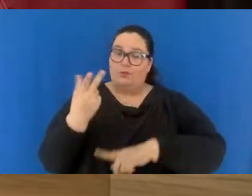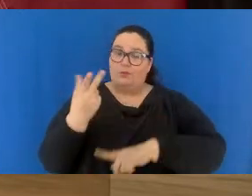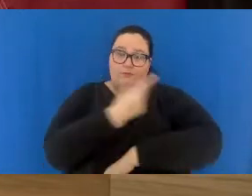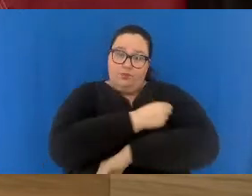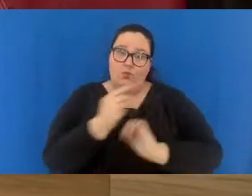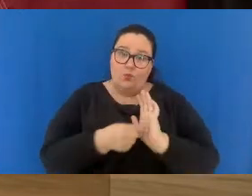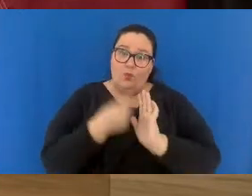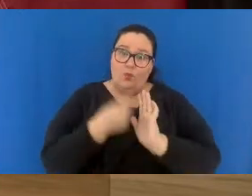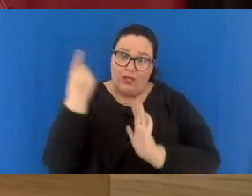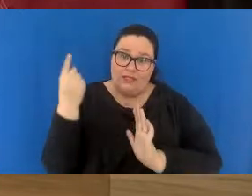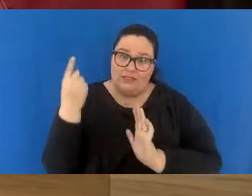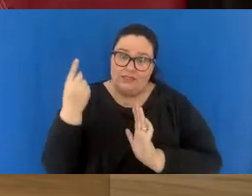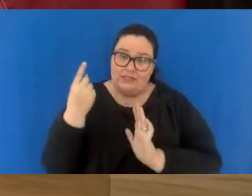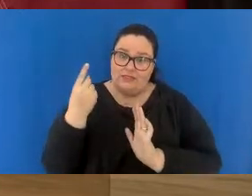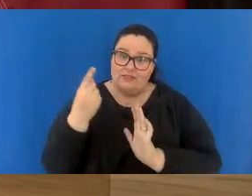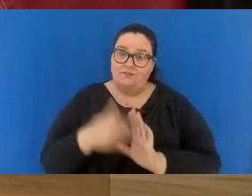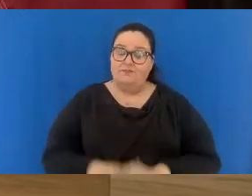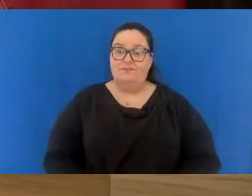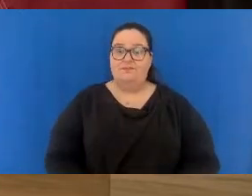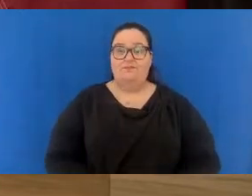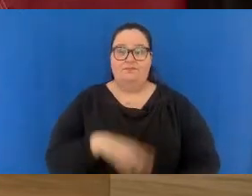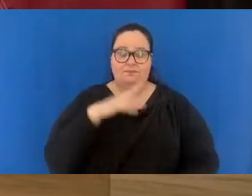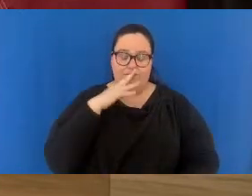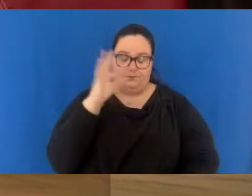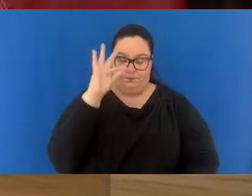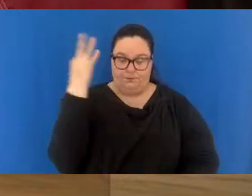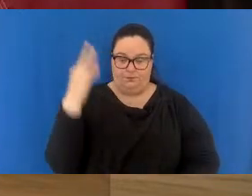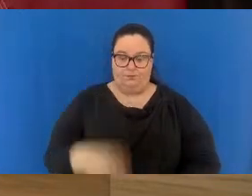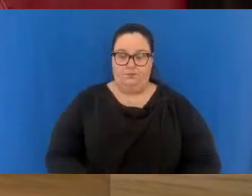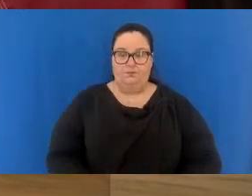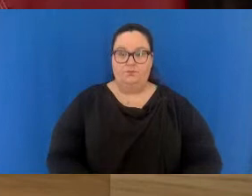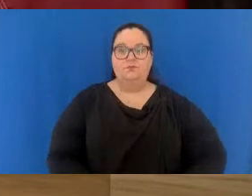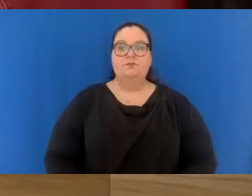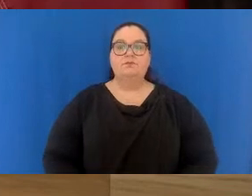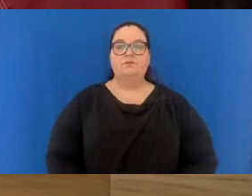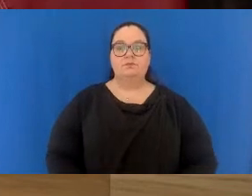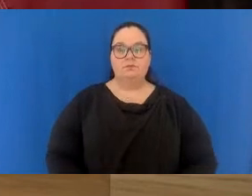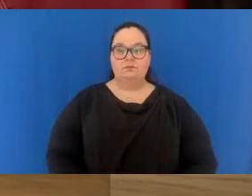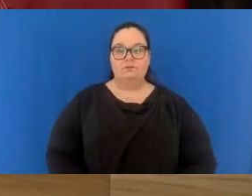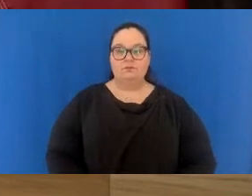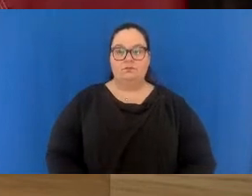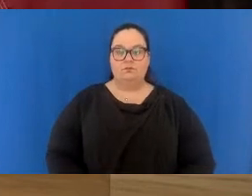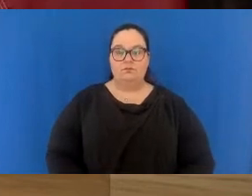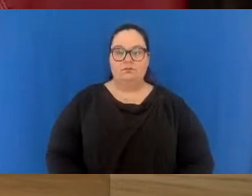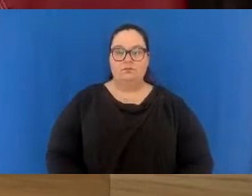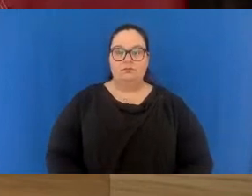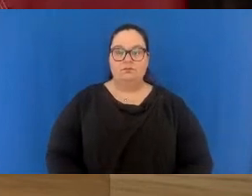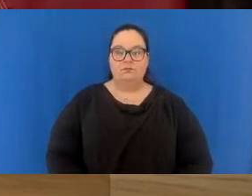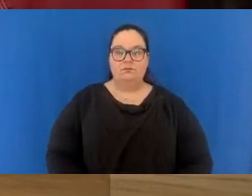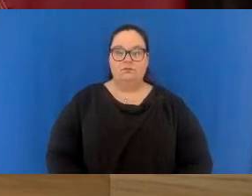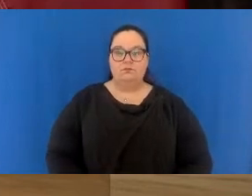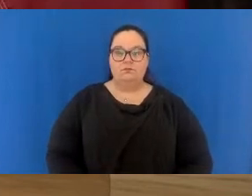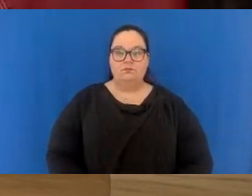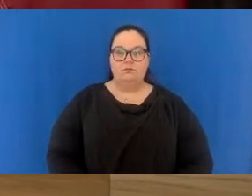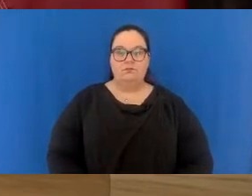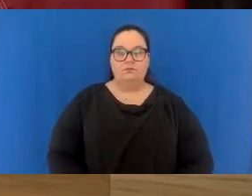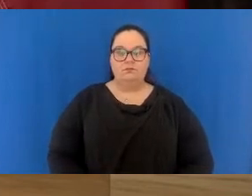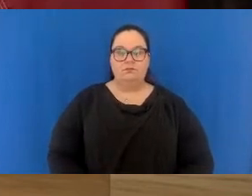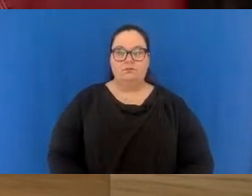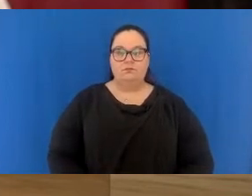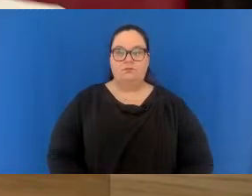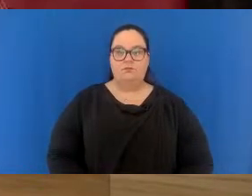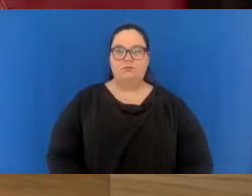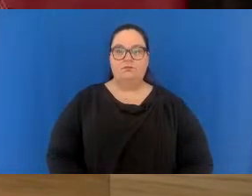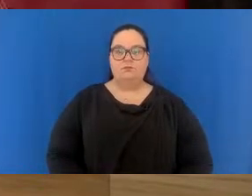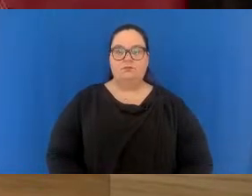is a difficult period for all of us, and it happens when we are really tired of this pandemic, and individually and as a